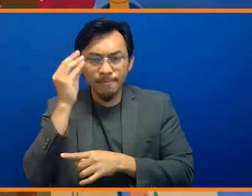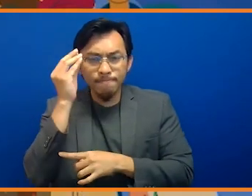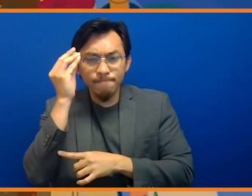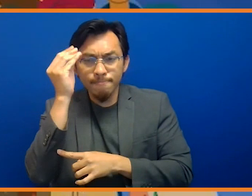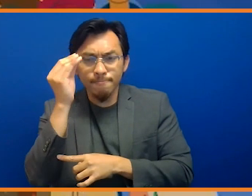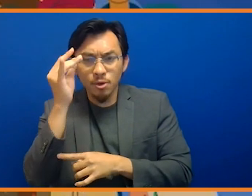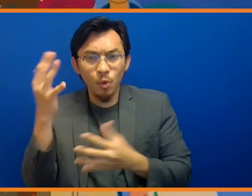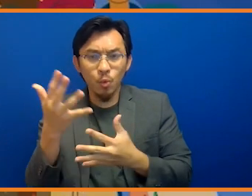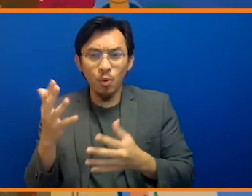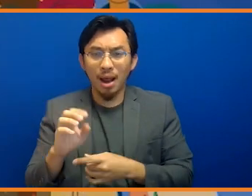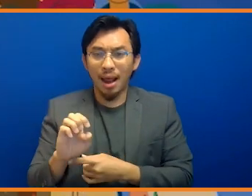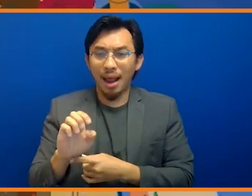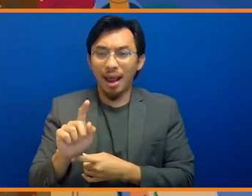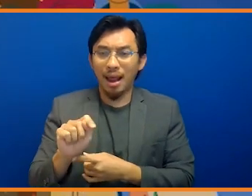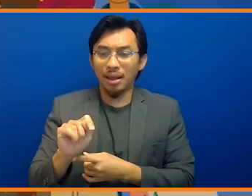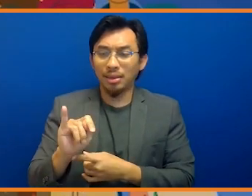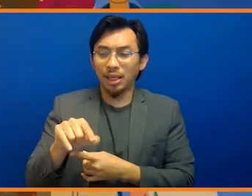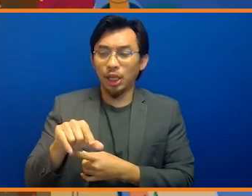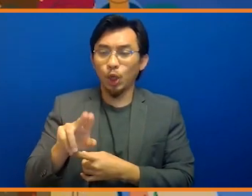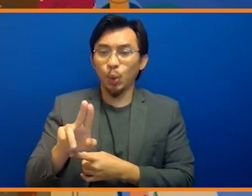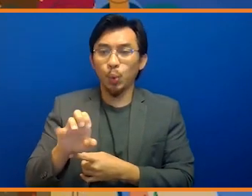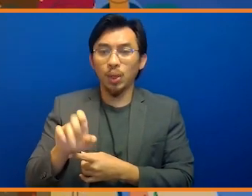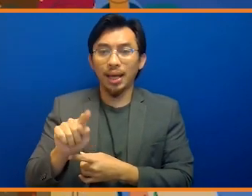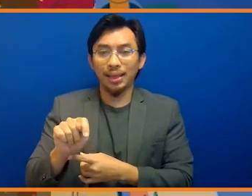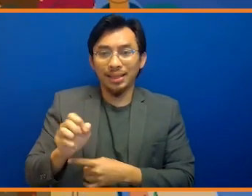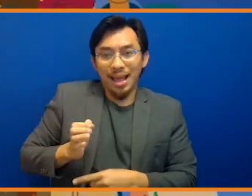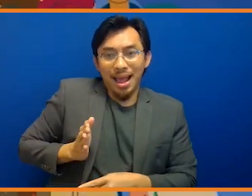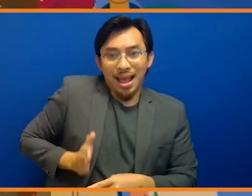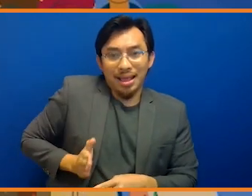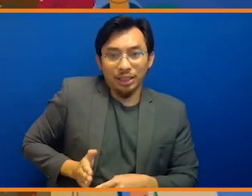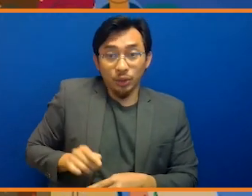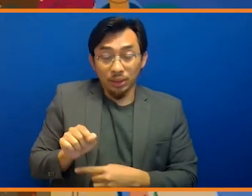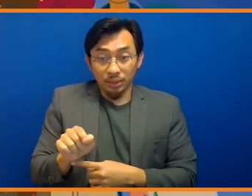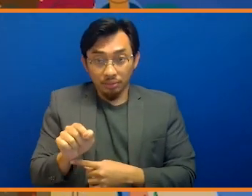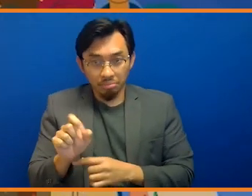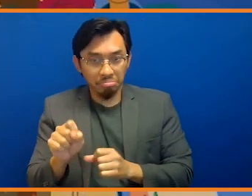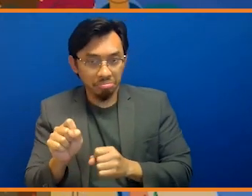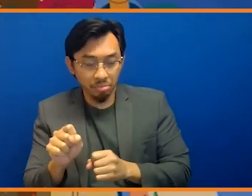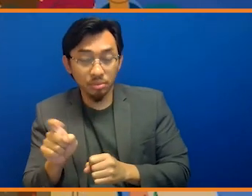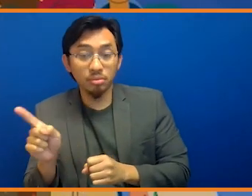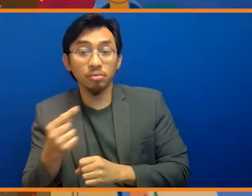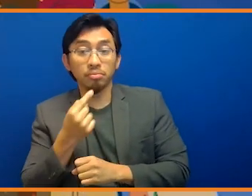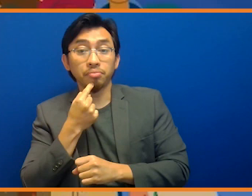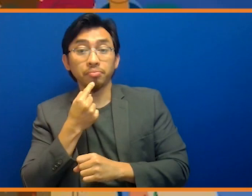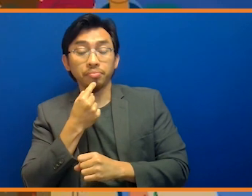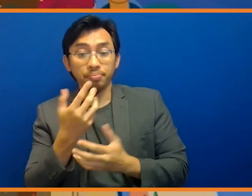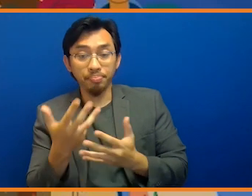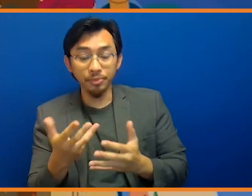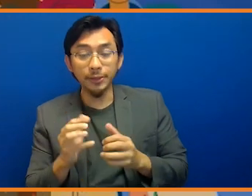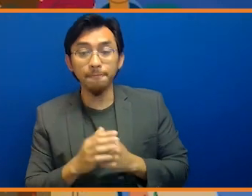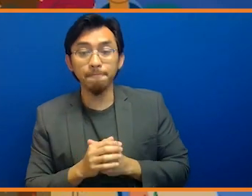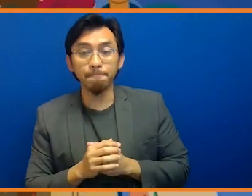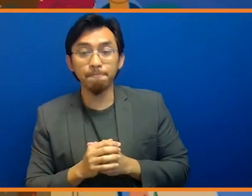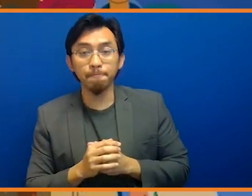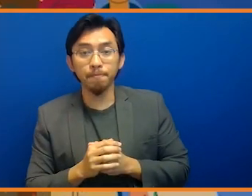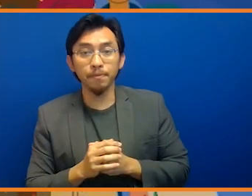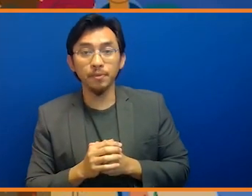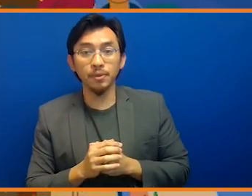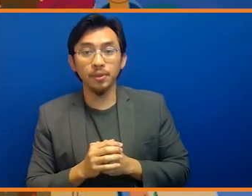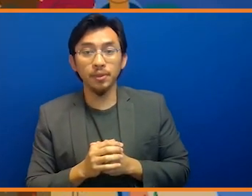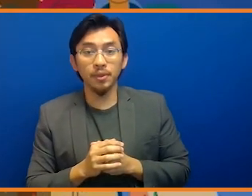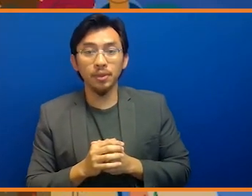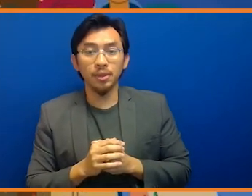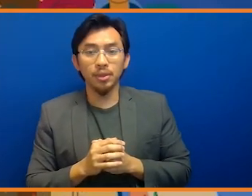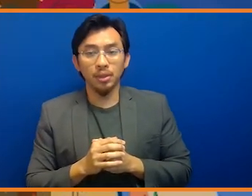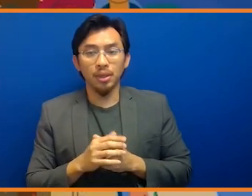whether this is adequate enough, whether it's okay for them. And I mentioned